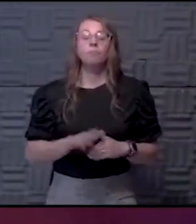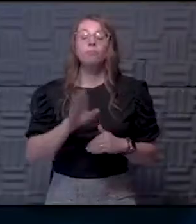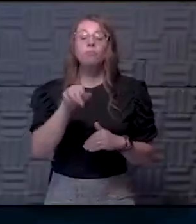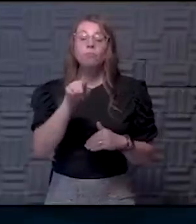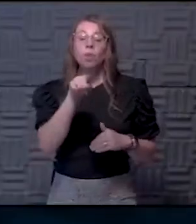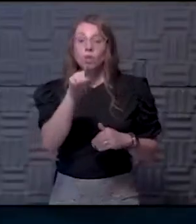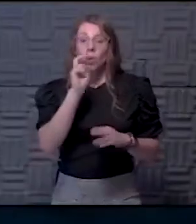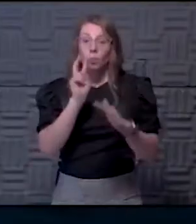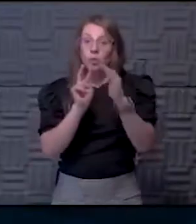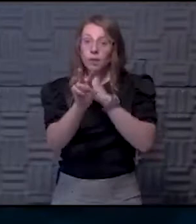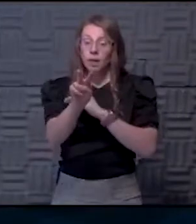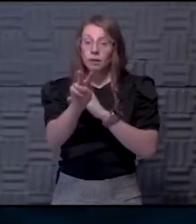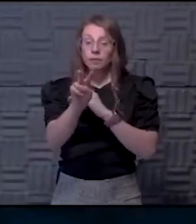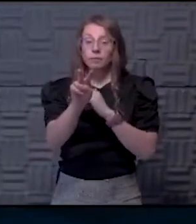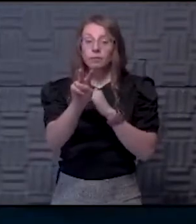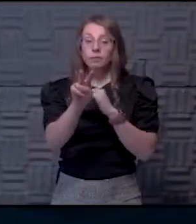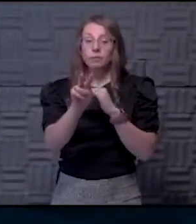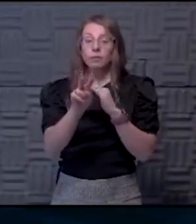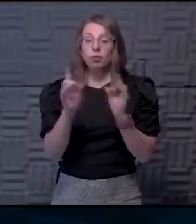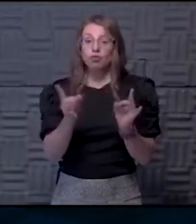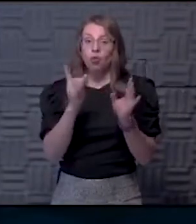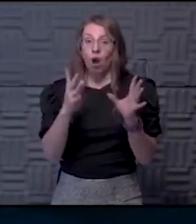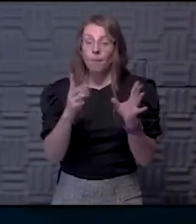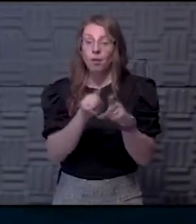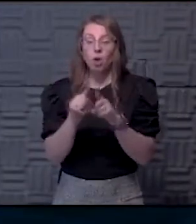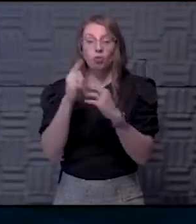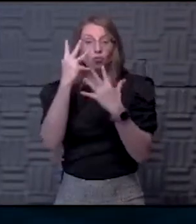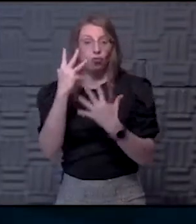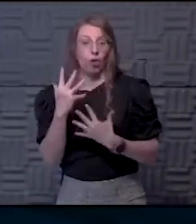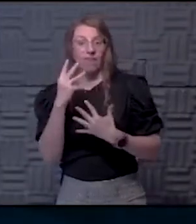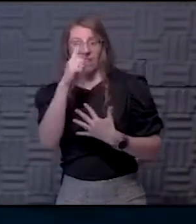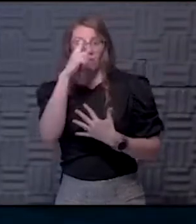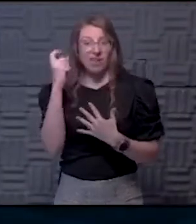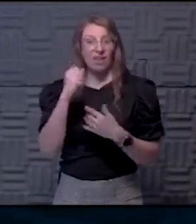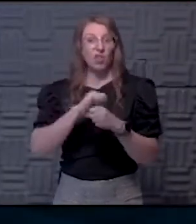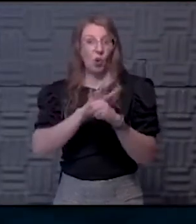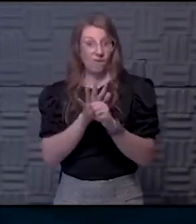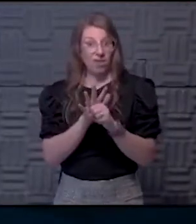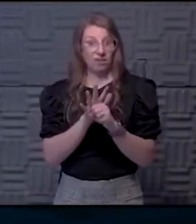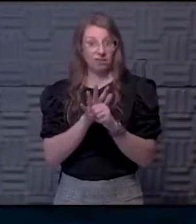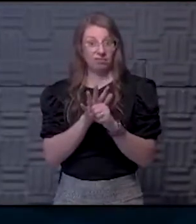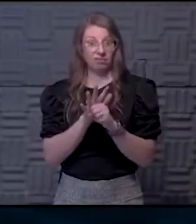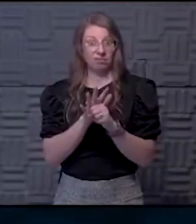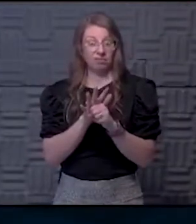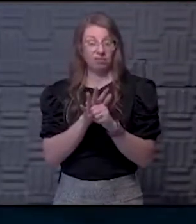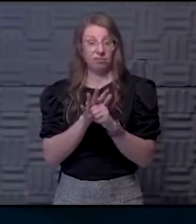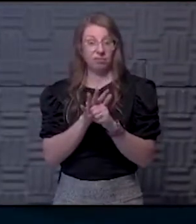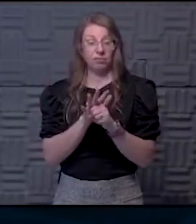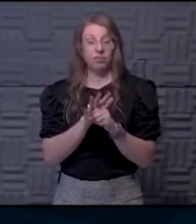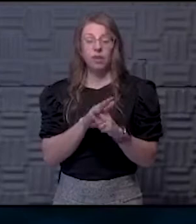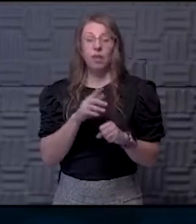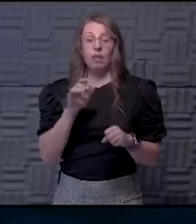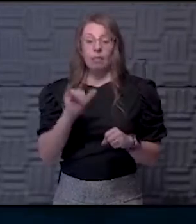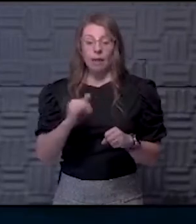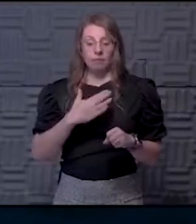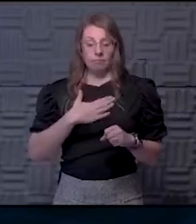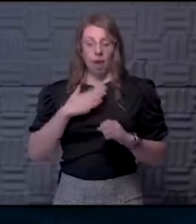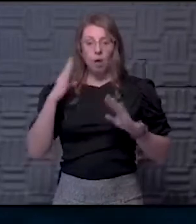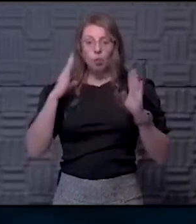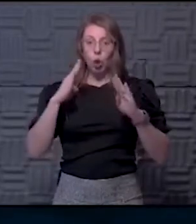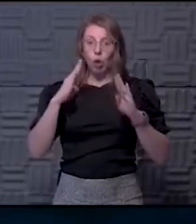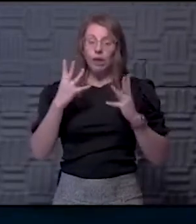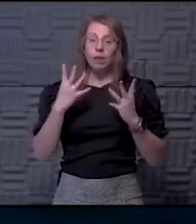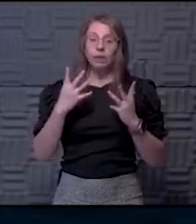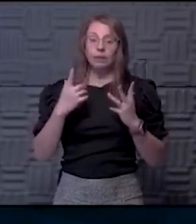you predict a big wave of trauma and grief because of COVID? And she said, that's my worry. Could